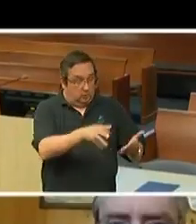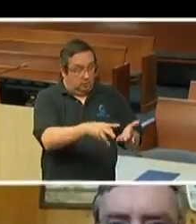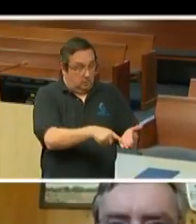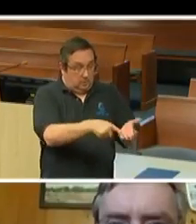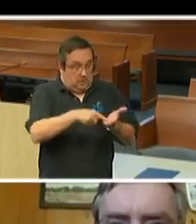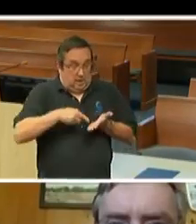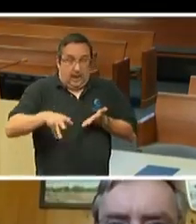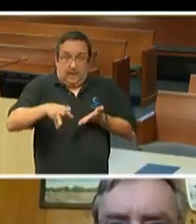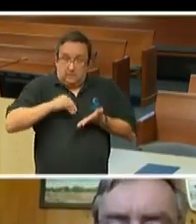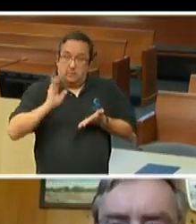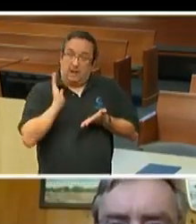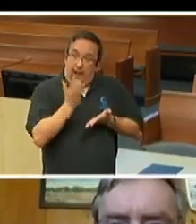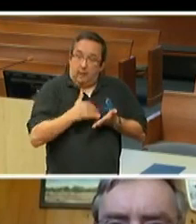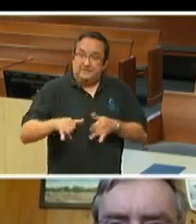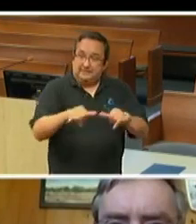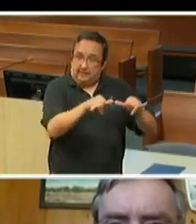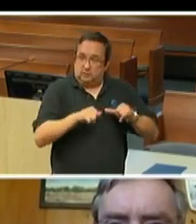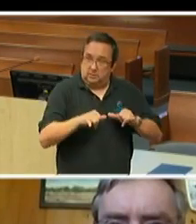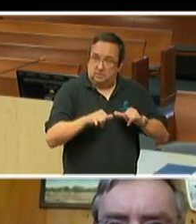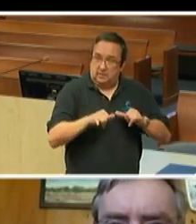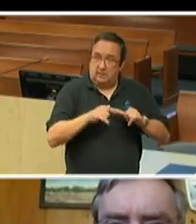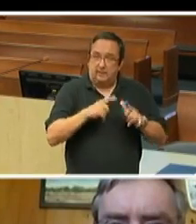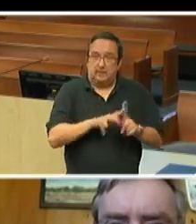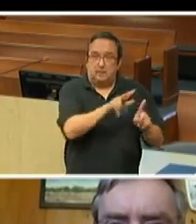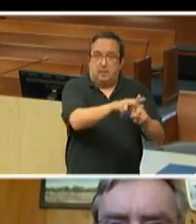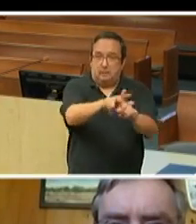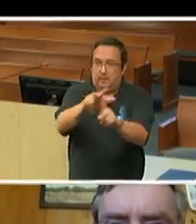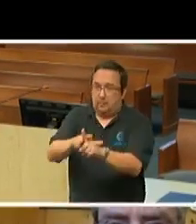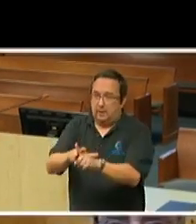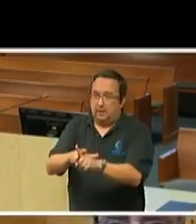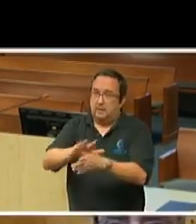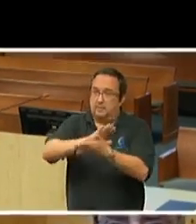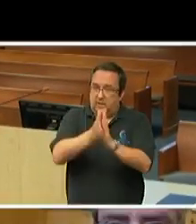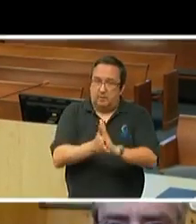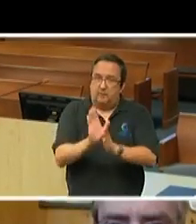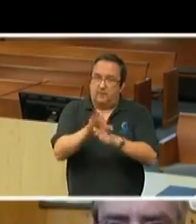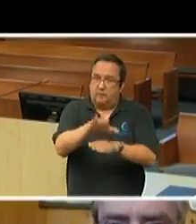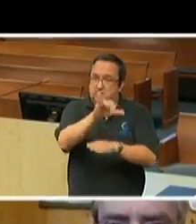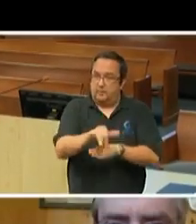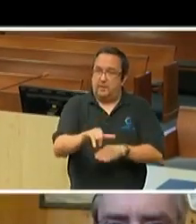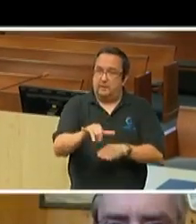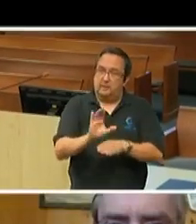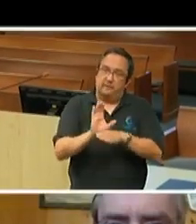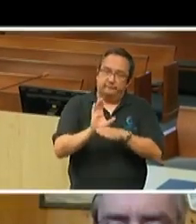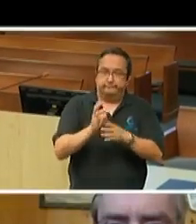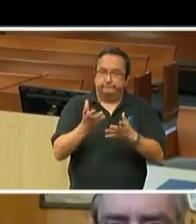as our standards, and then they become enforceable by codes enforcement officers,